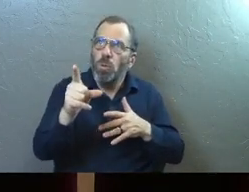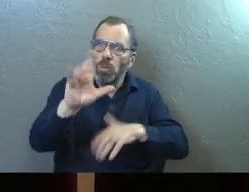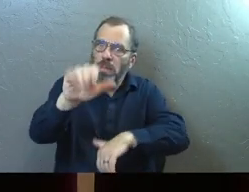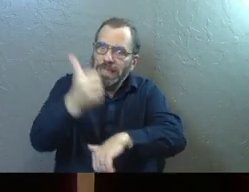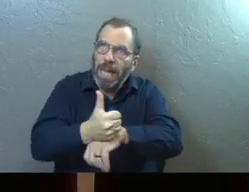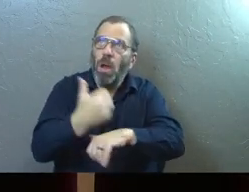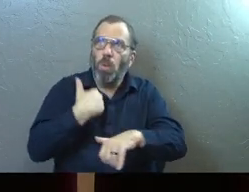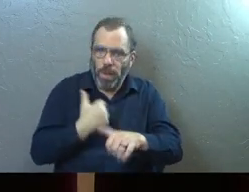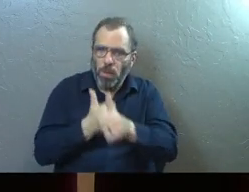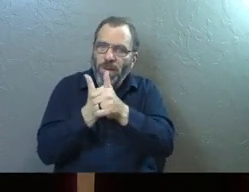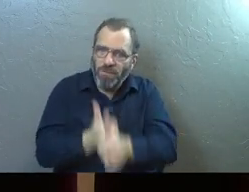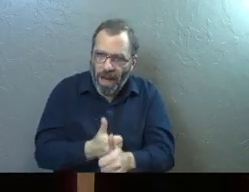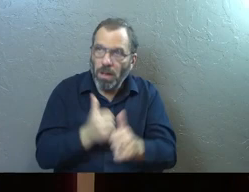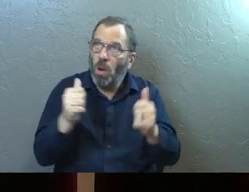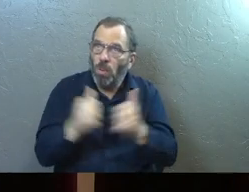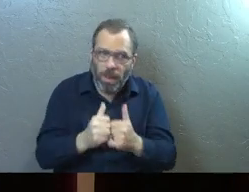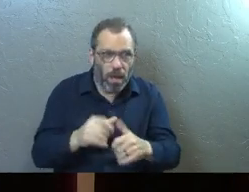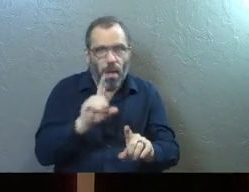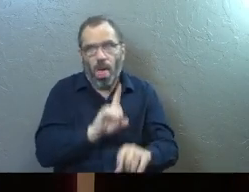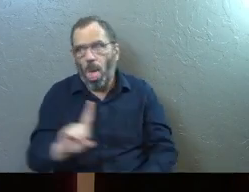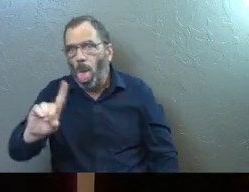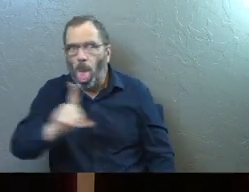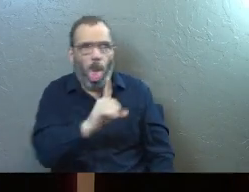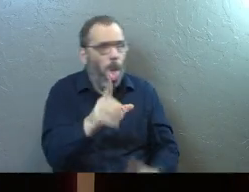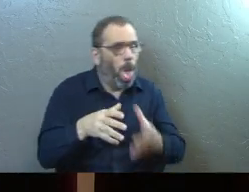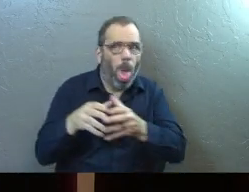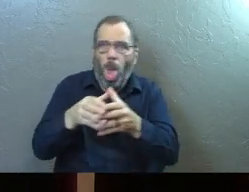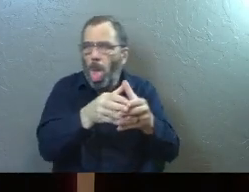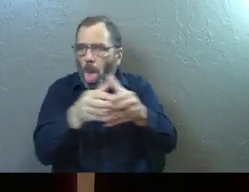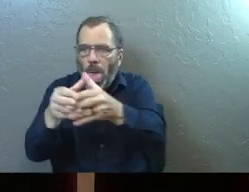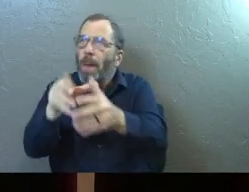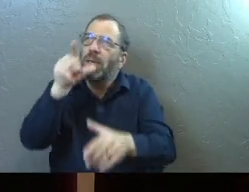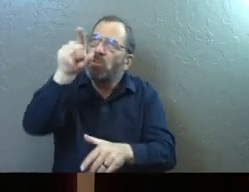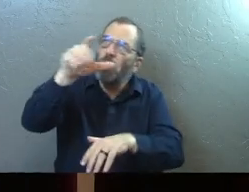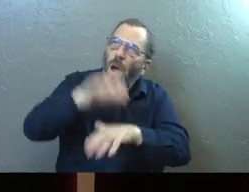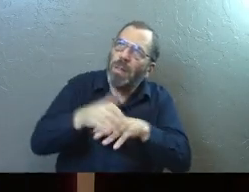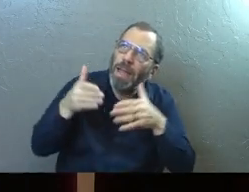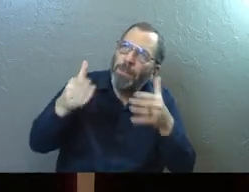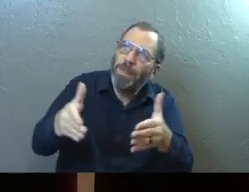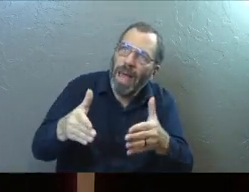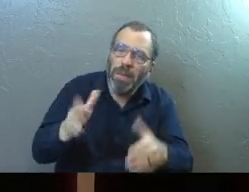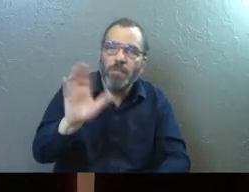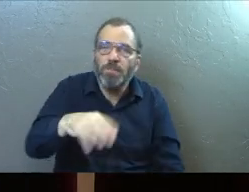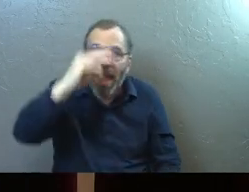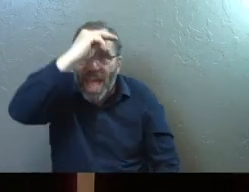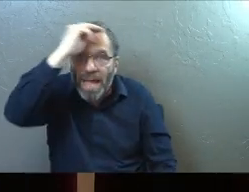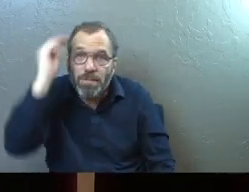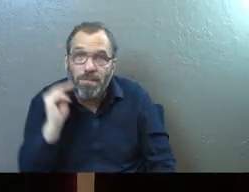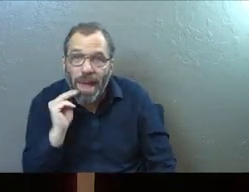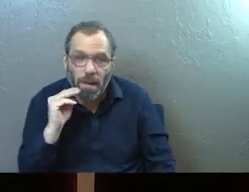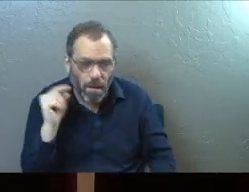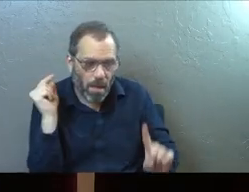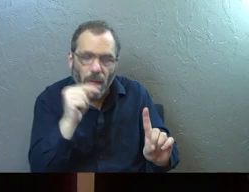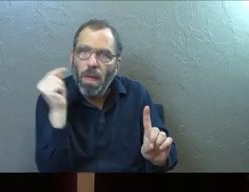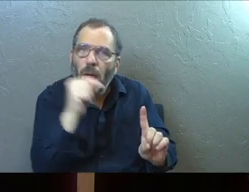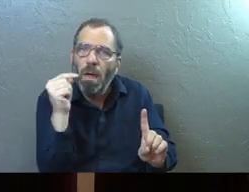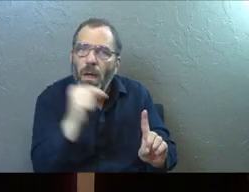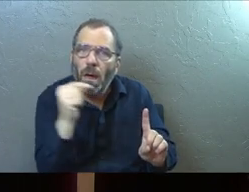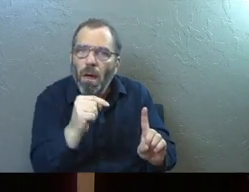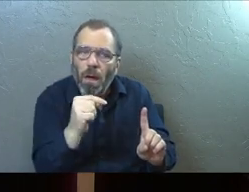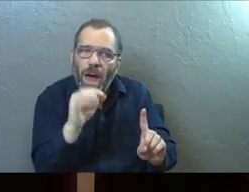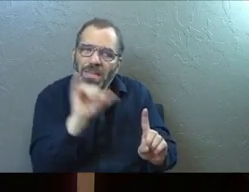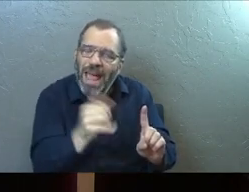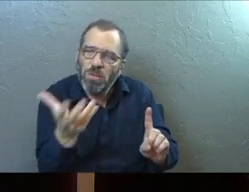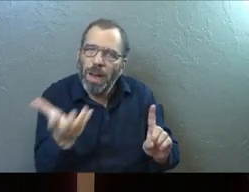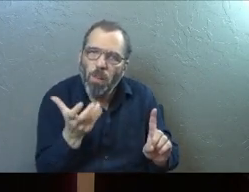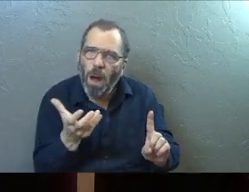have for us. Amen. With all of its winds, with all of its whatever, because you're on that path. And I think Mary, something happens in her in this moment. She goes,